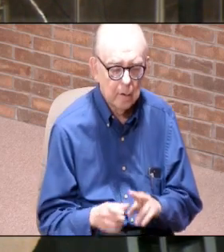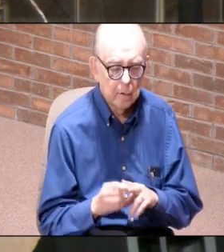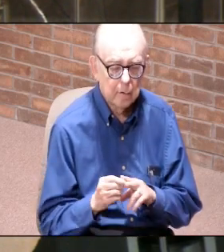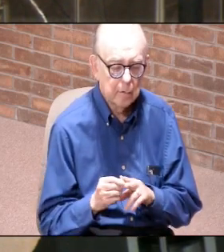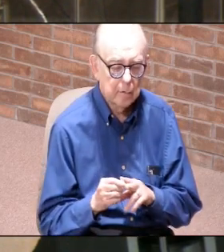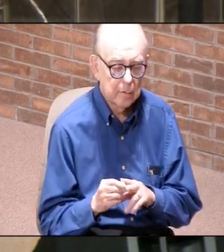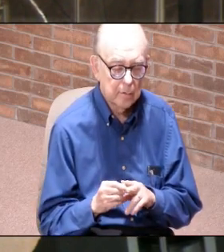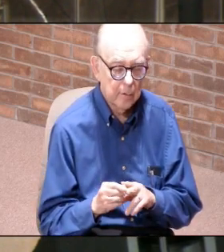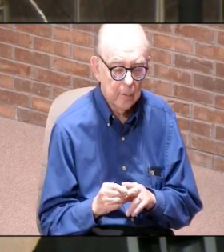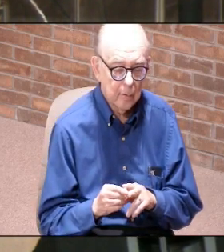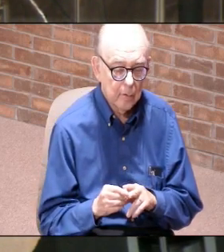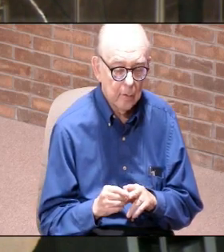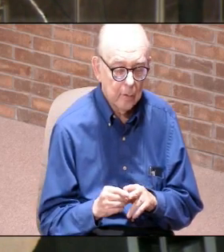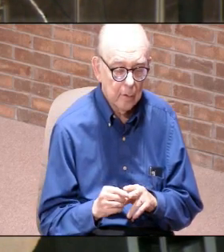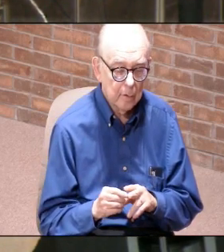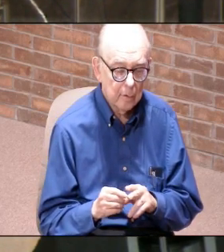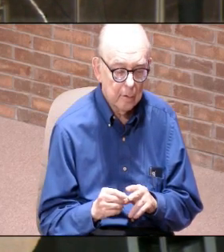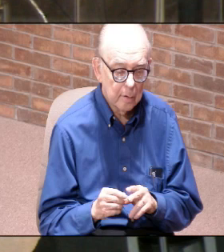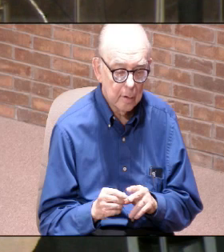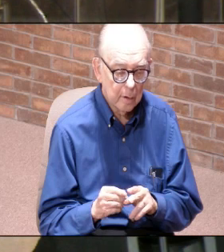is up to us.